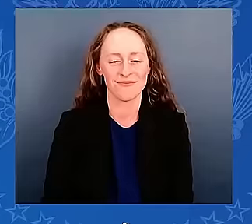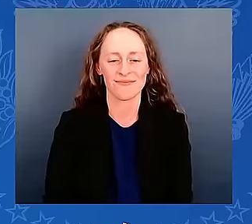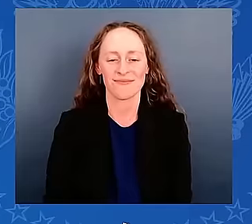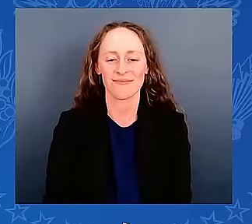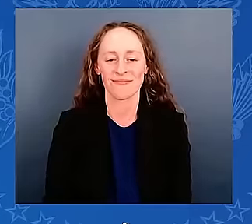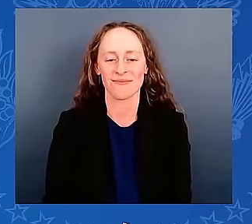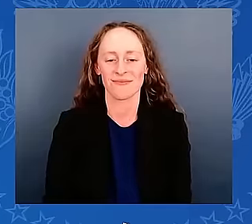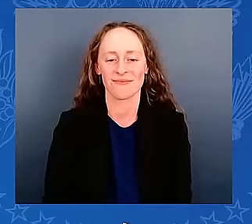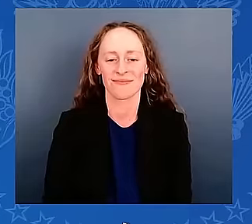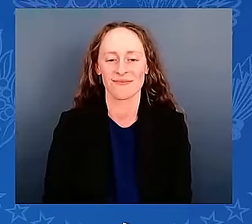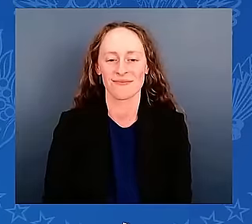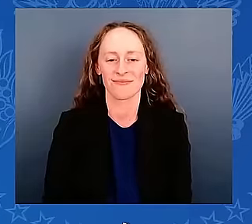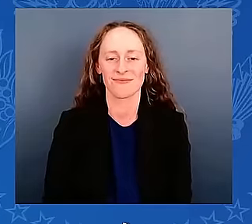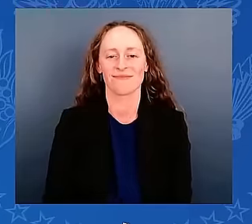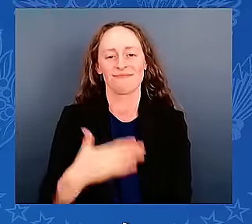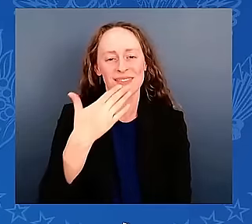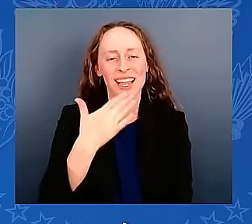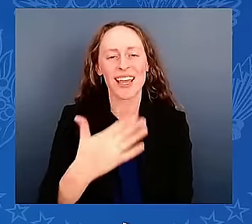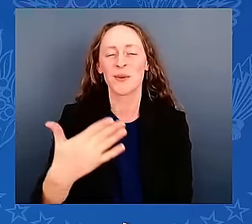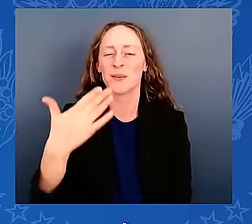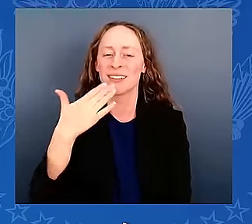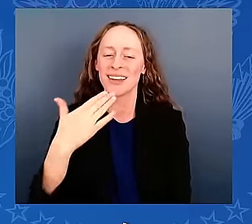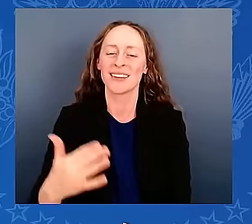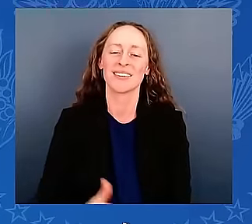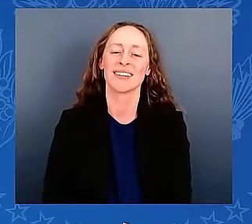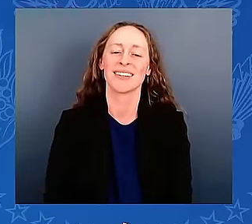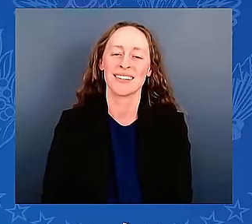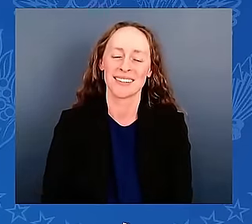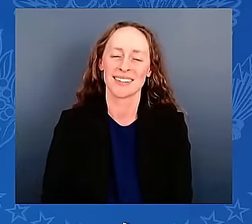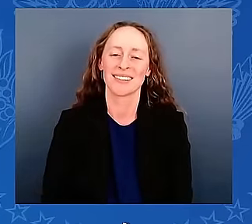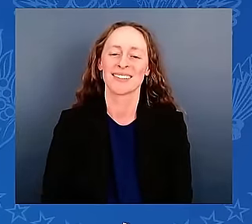Thank you, thank you, thank you. Folks,